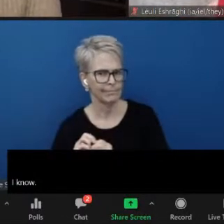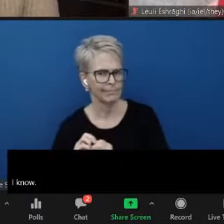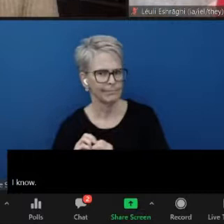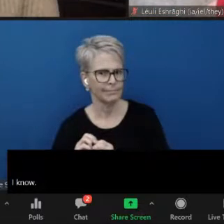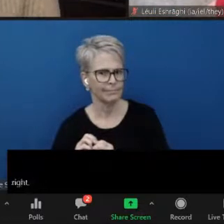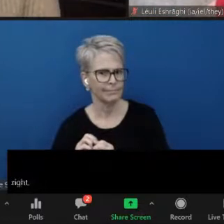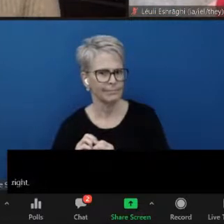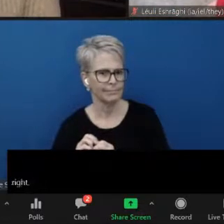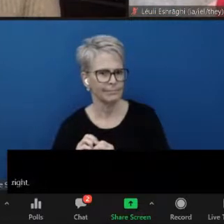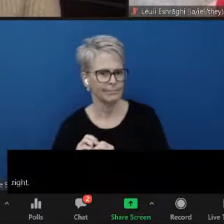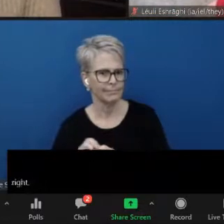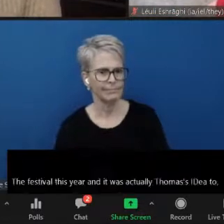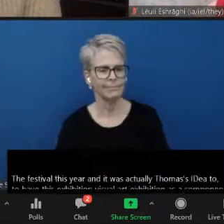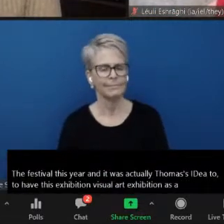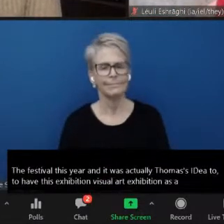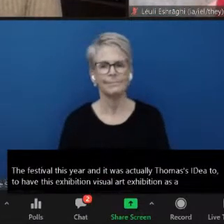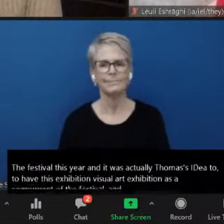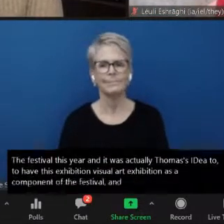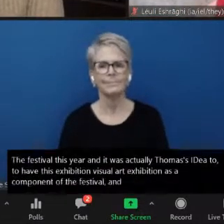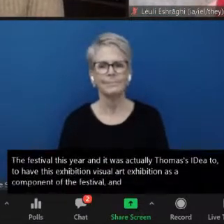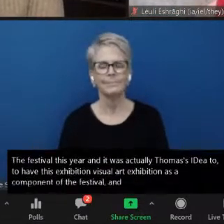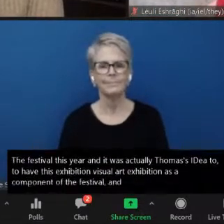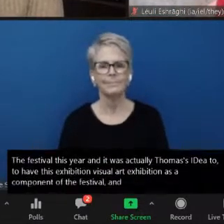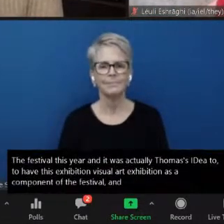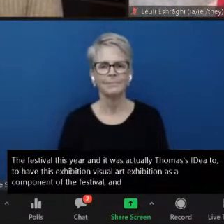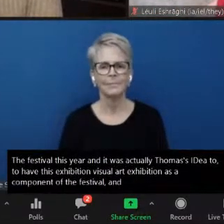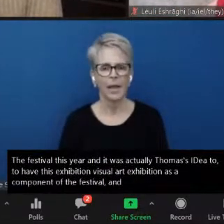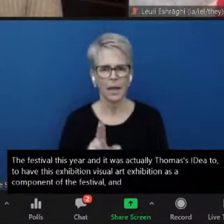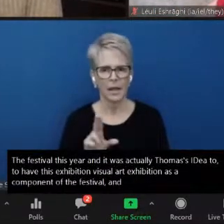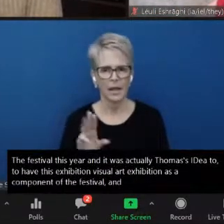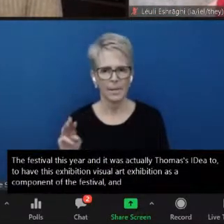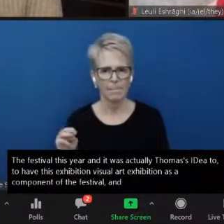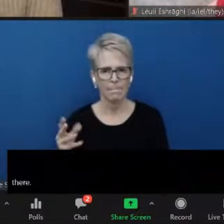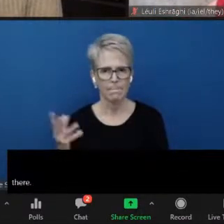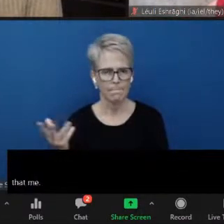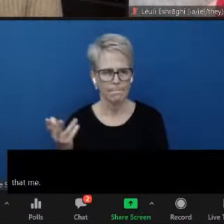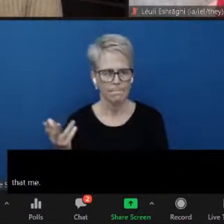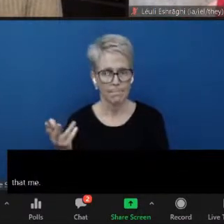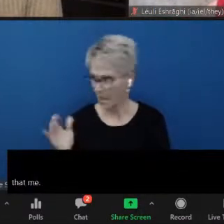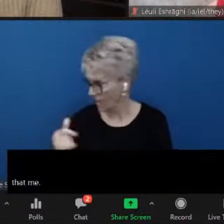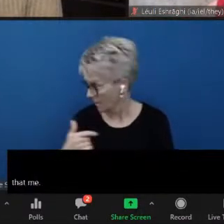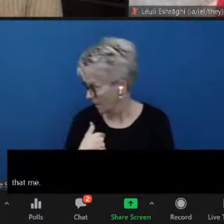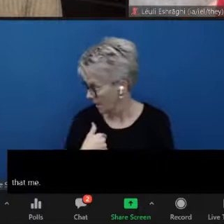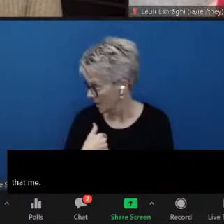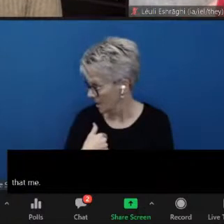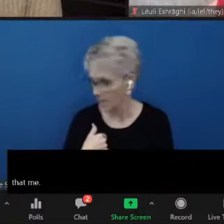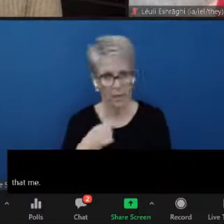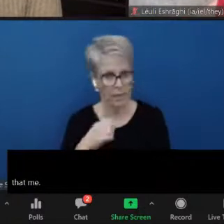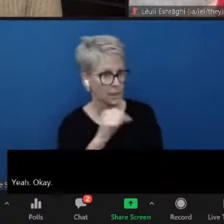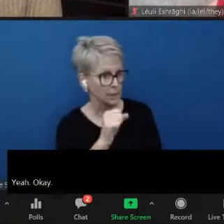All right. Is that me? Yeah.